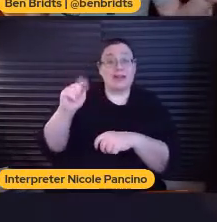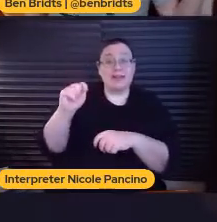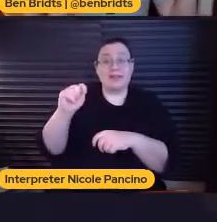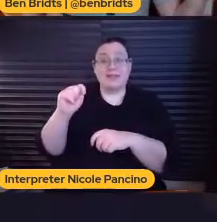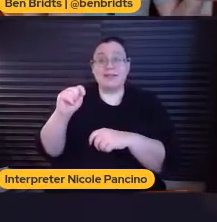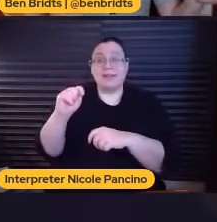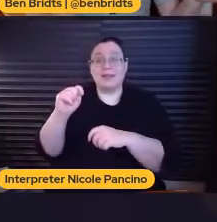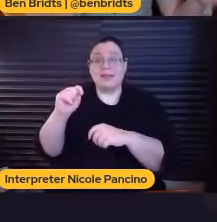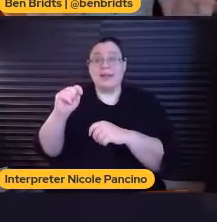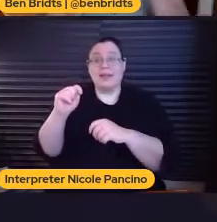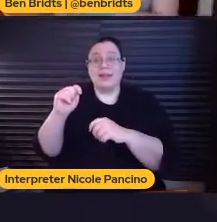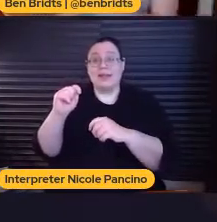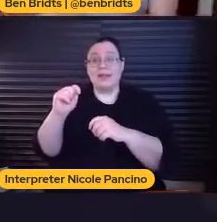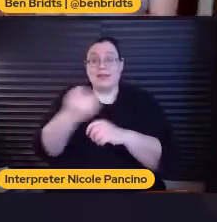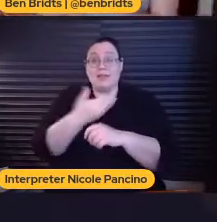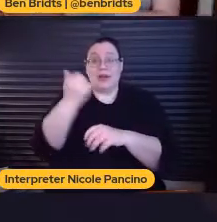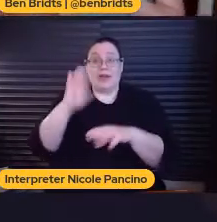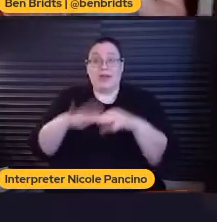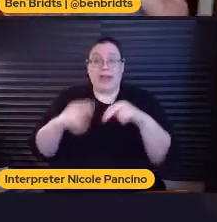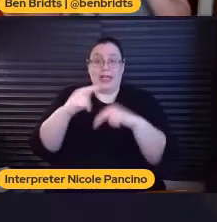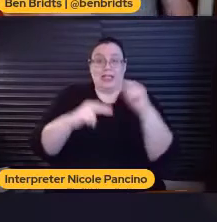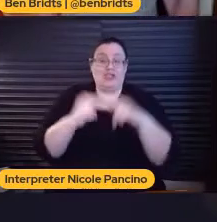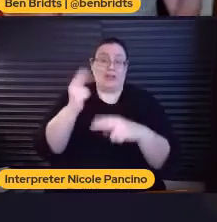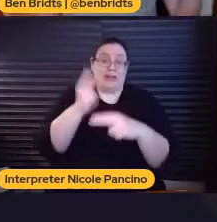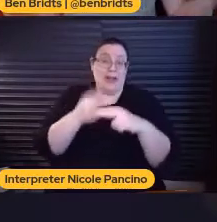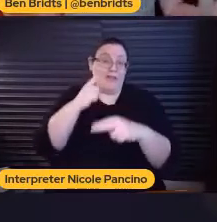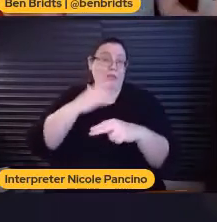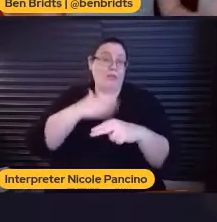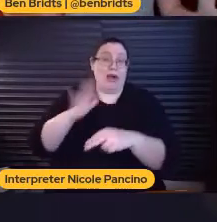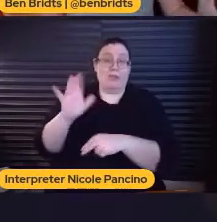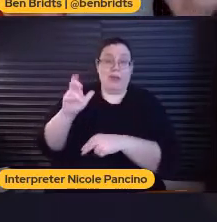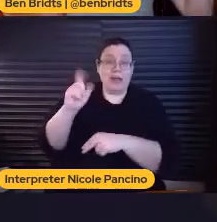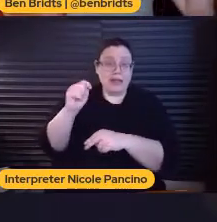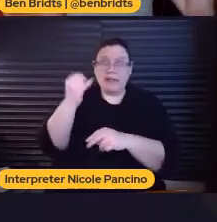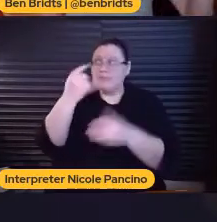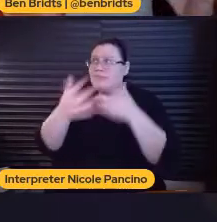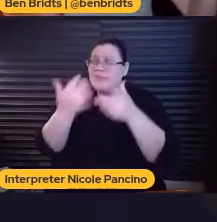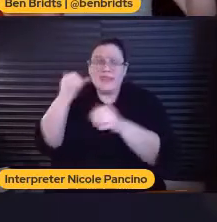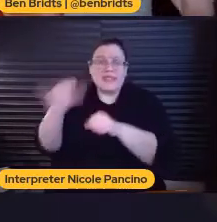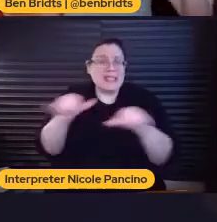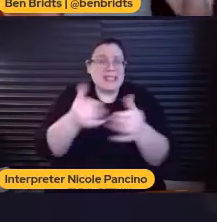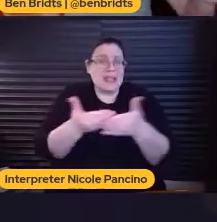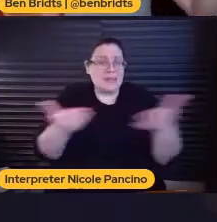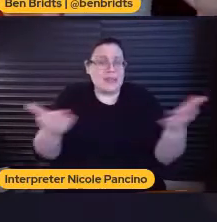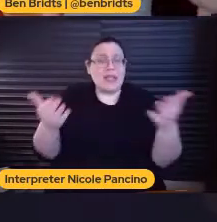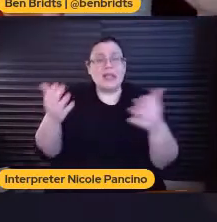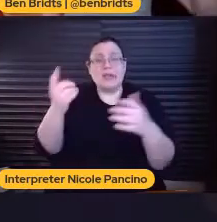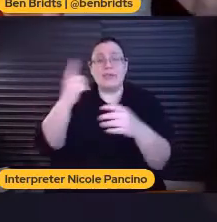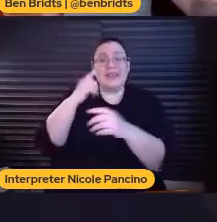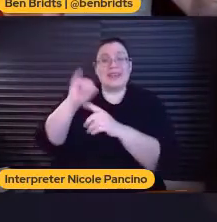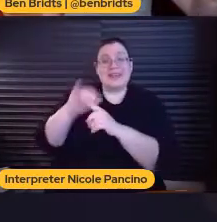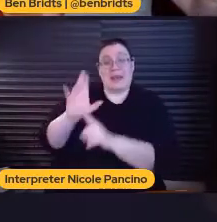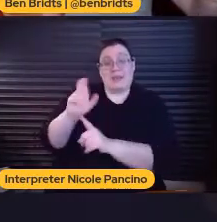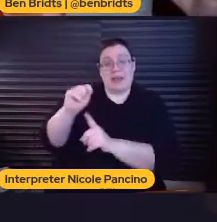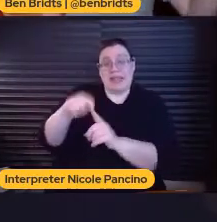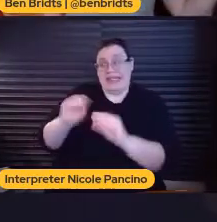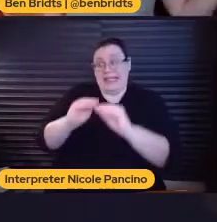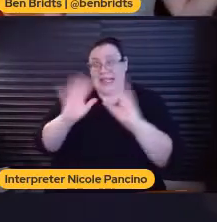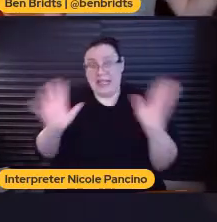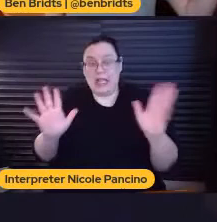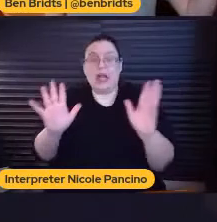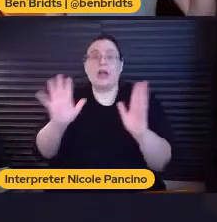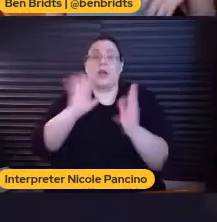is much better than a construct named my bucket, even if they do the same thing, because the encrypted bucket is clear. This is going to be